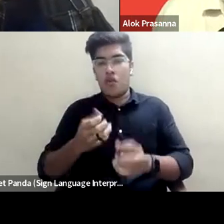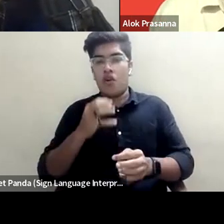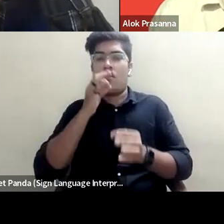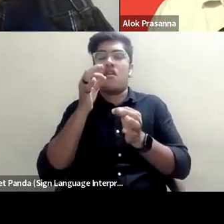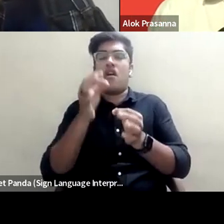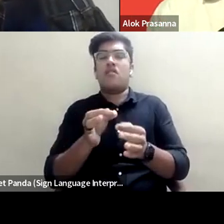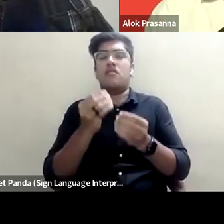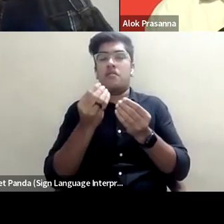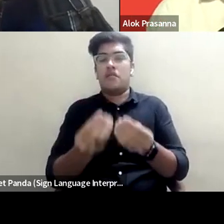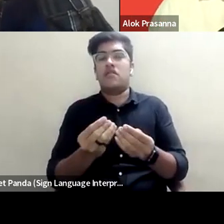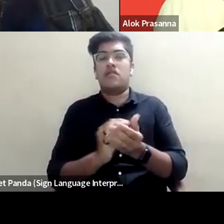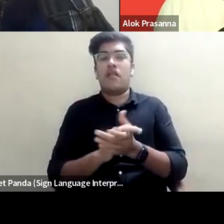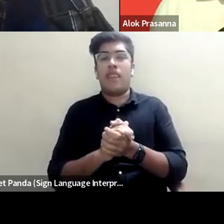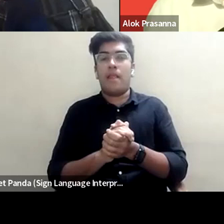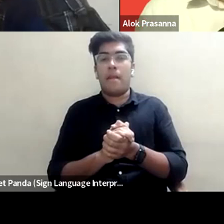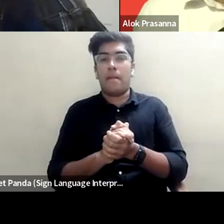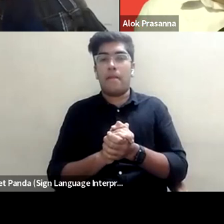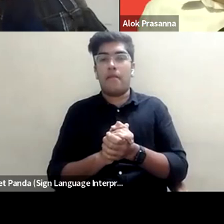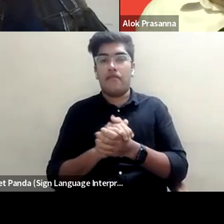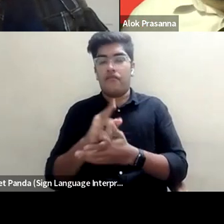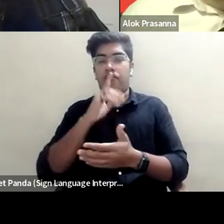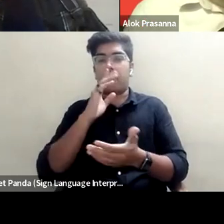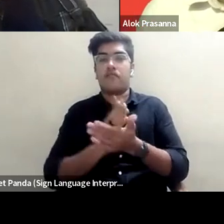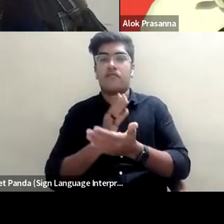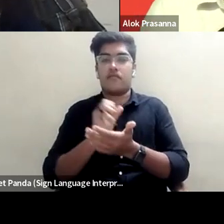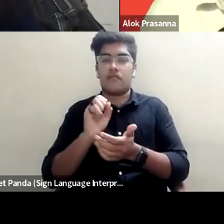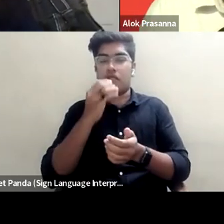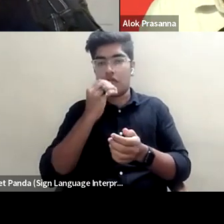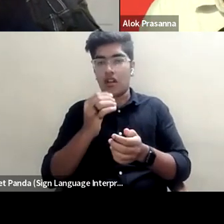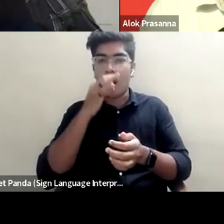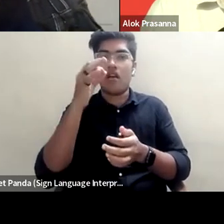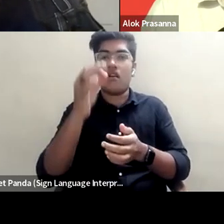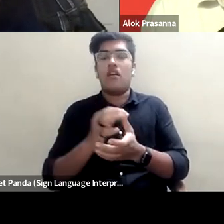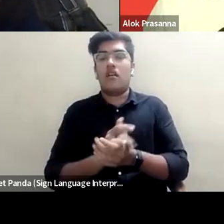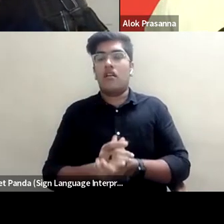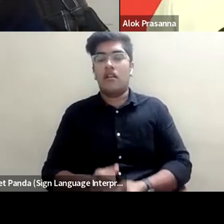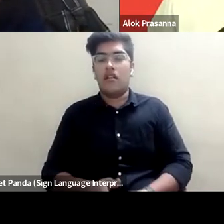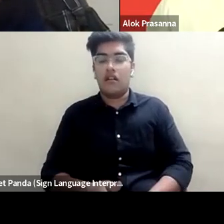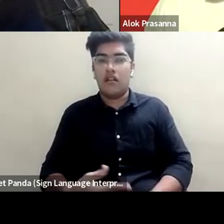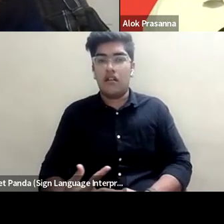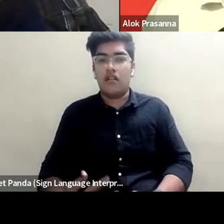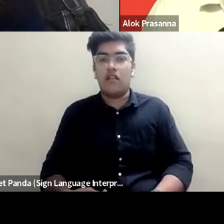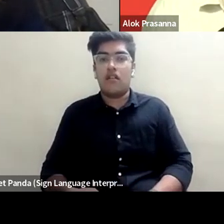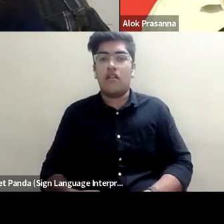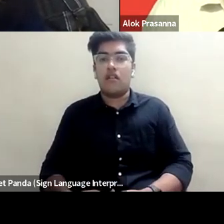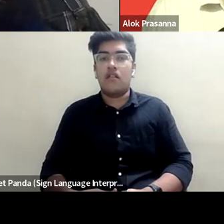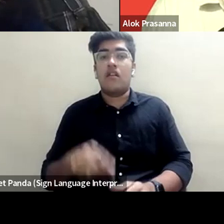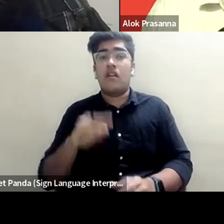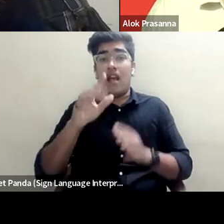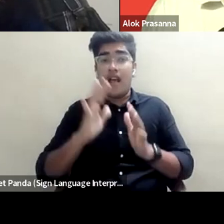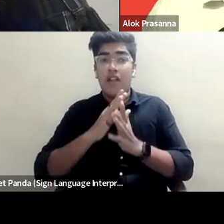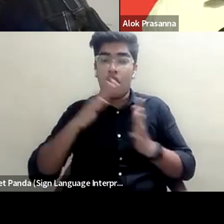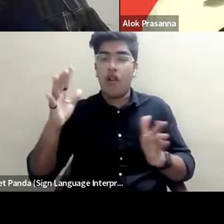tell you absolutely this question, because it has a very important right. Access